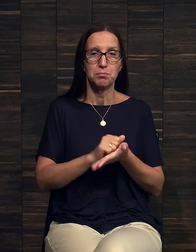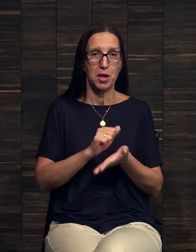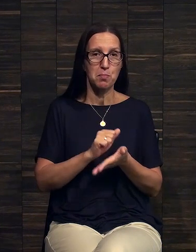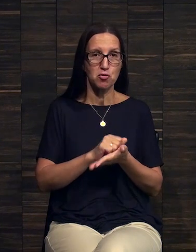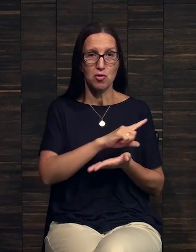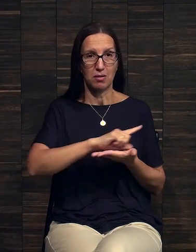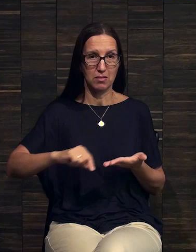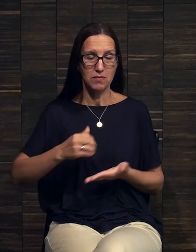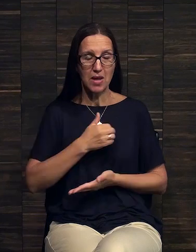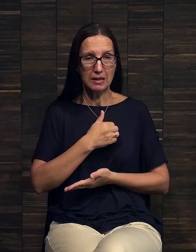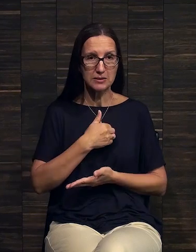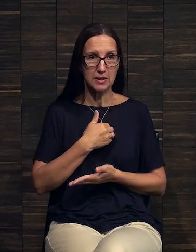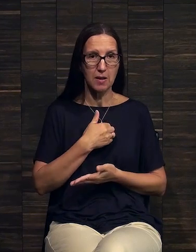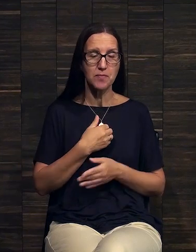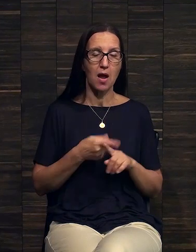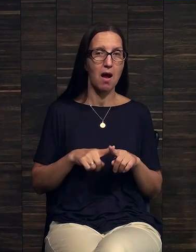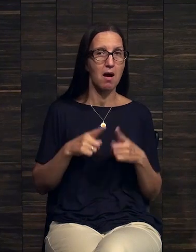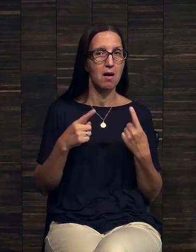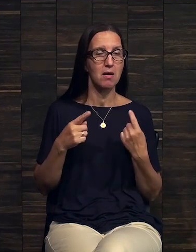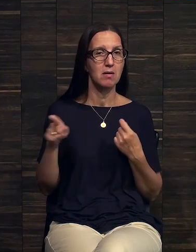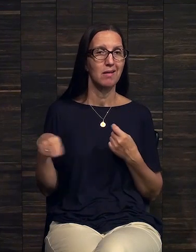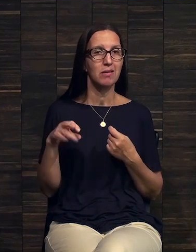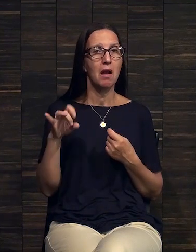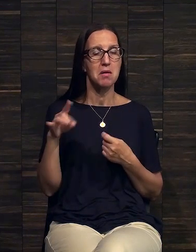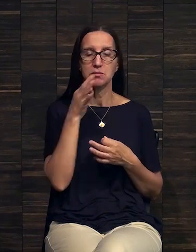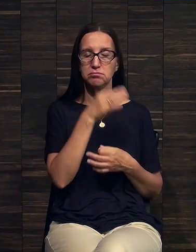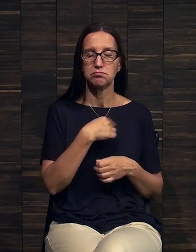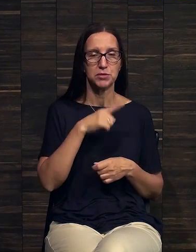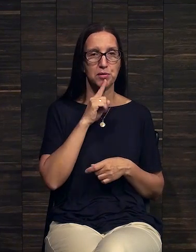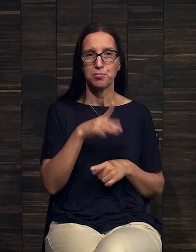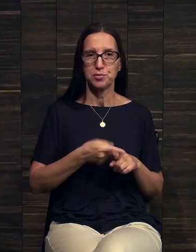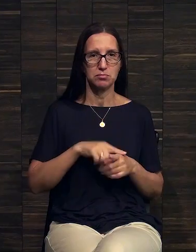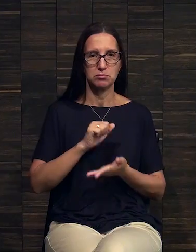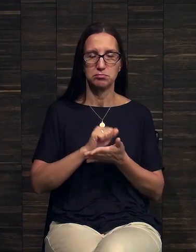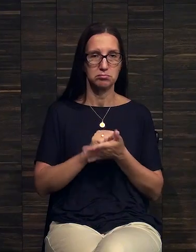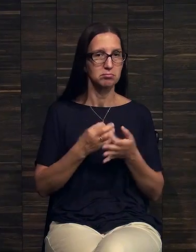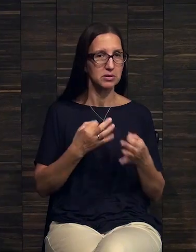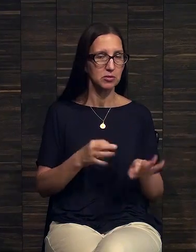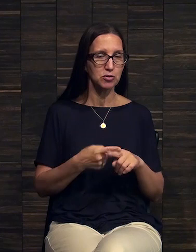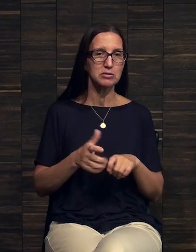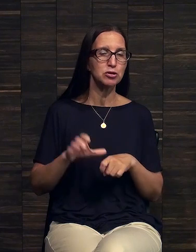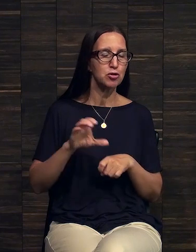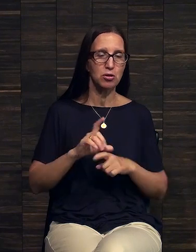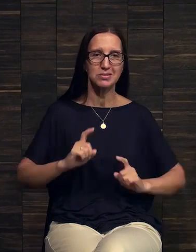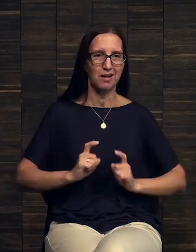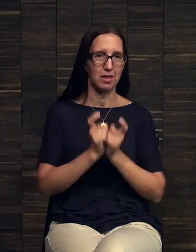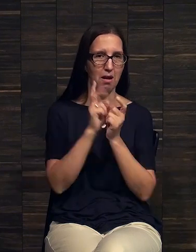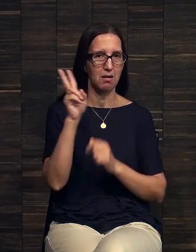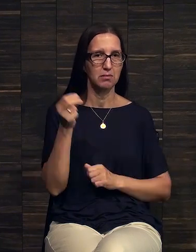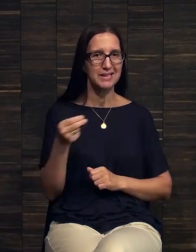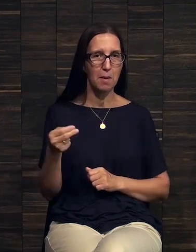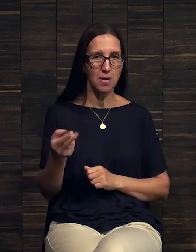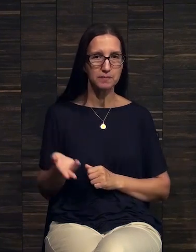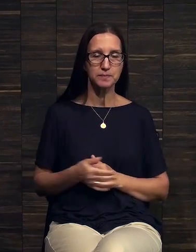Comics decided to reprint it, the dealers said they will not do it because this is